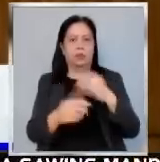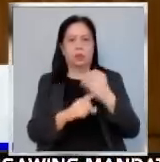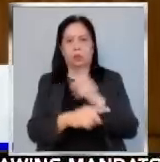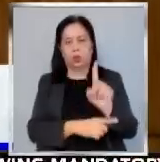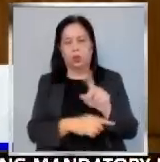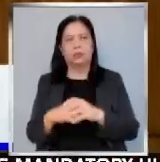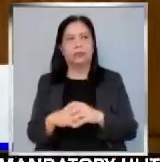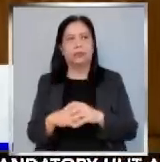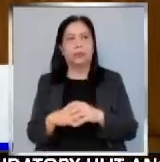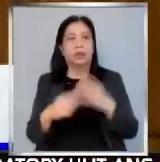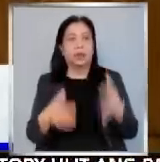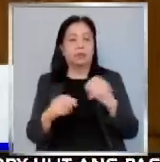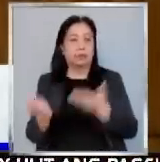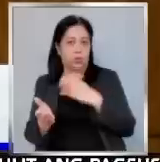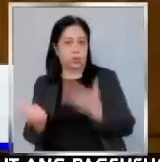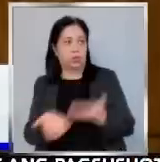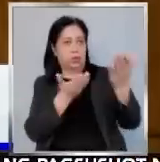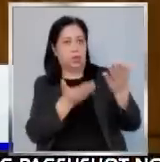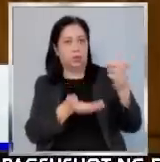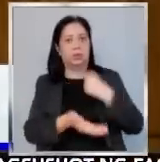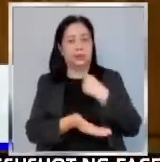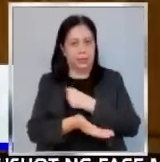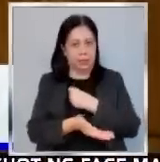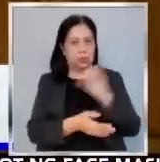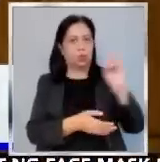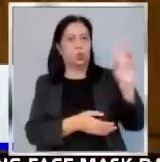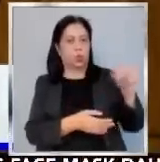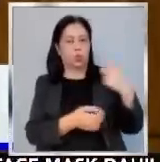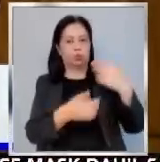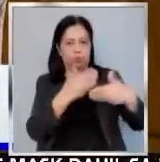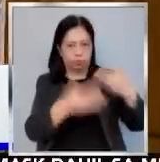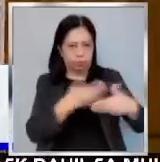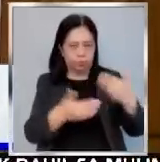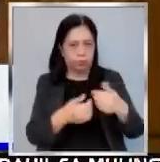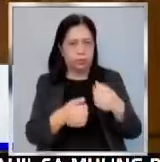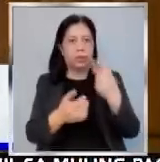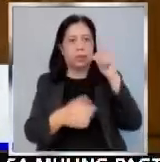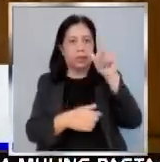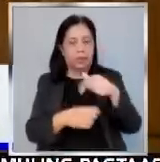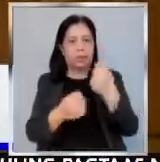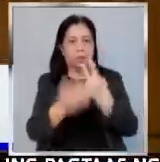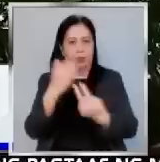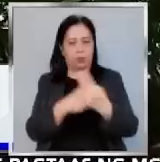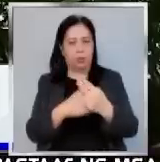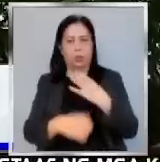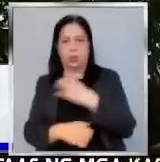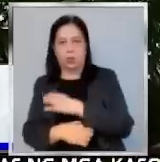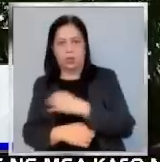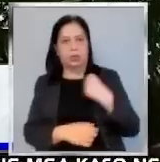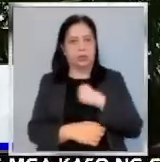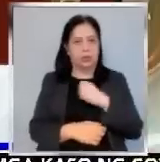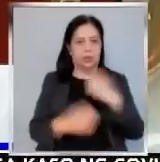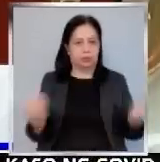Senate, which will have its own version. A bicameral conference will also be done to consolidate the versions of each chamber. Sabi